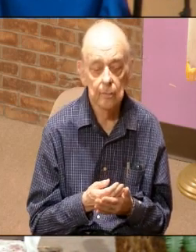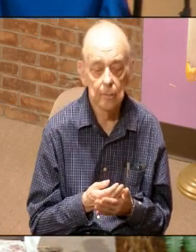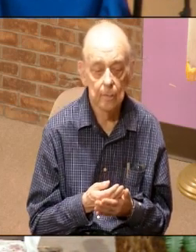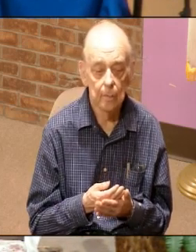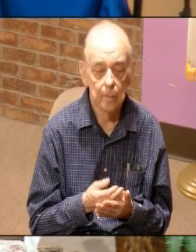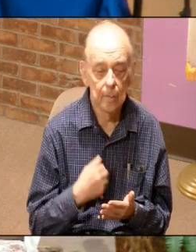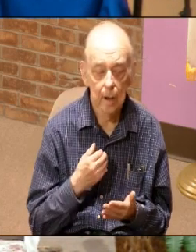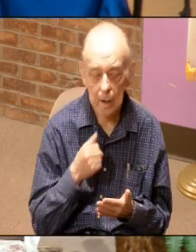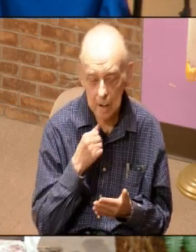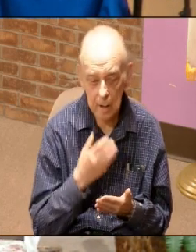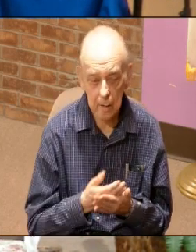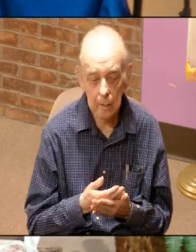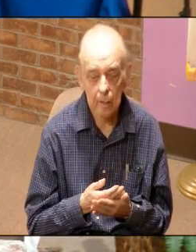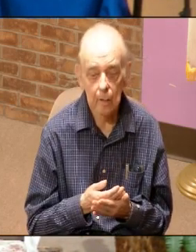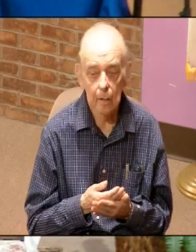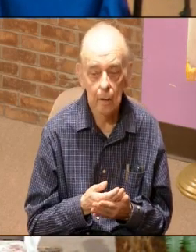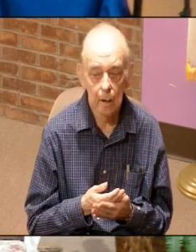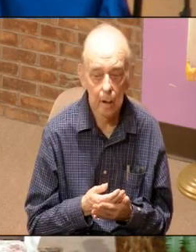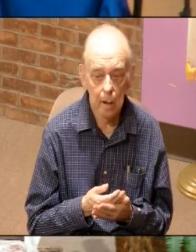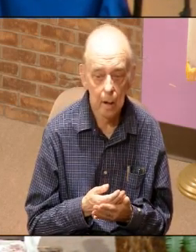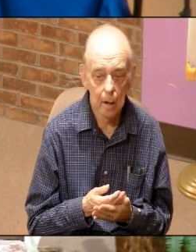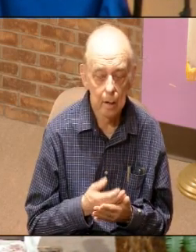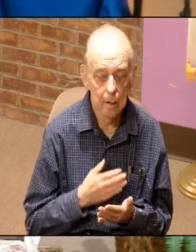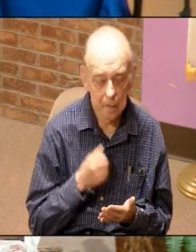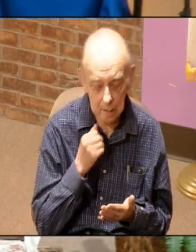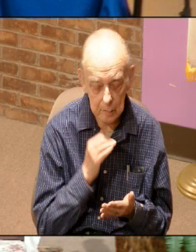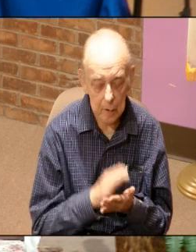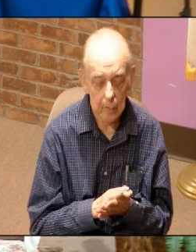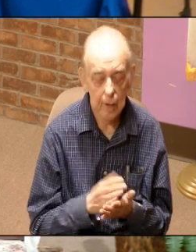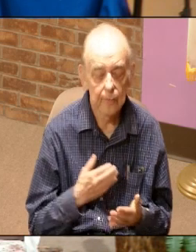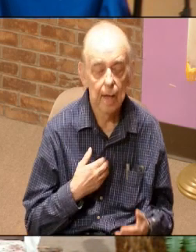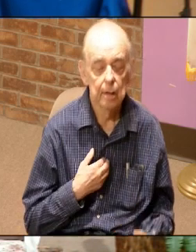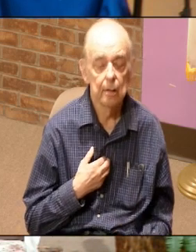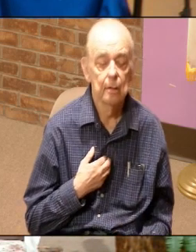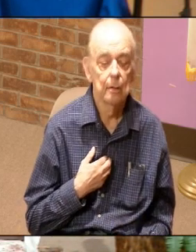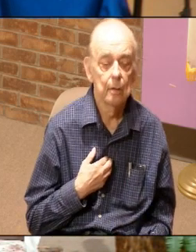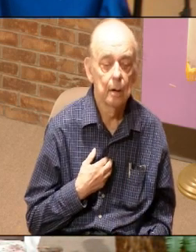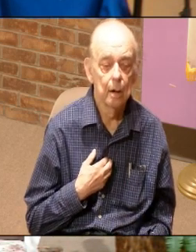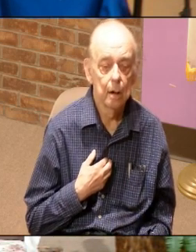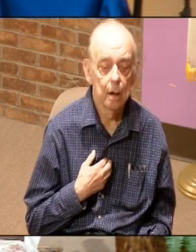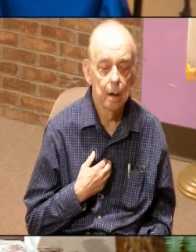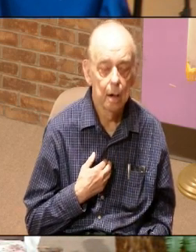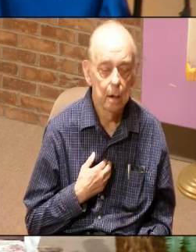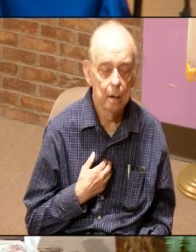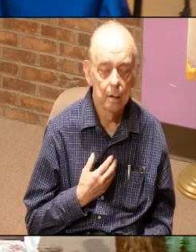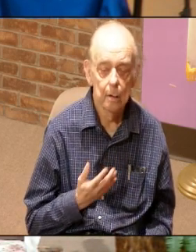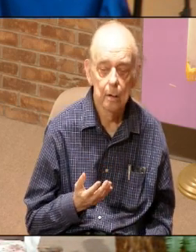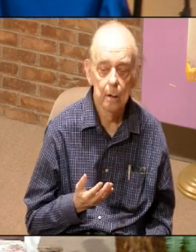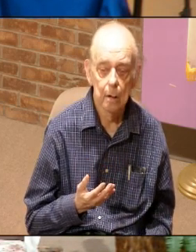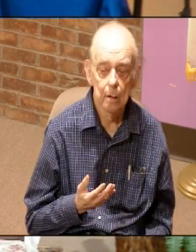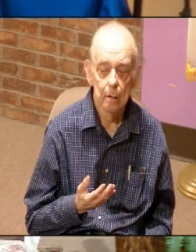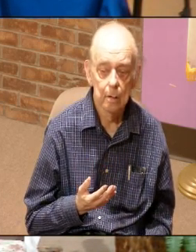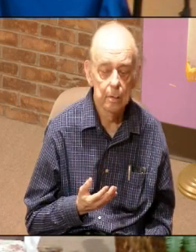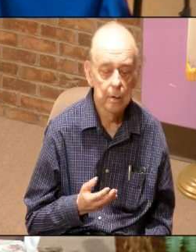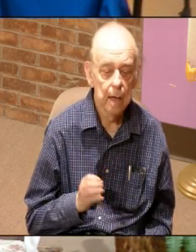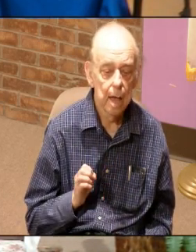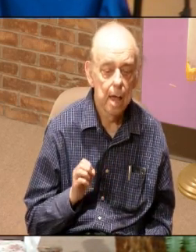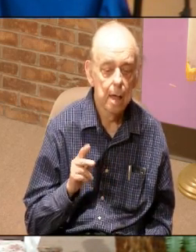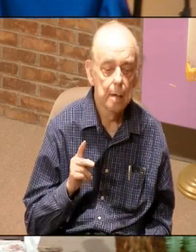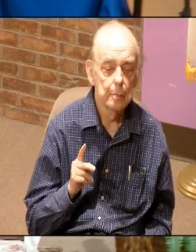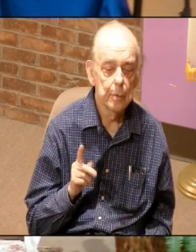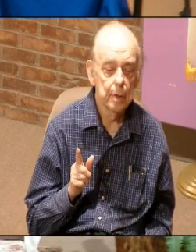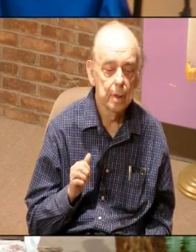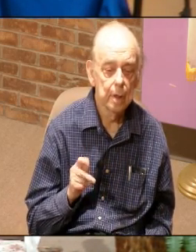Our daughter, my wife has a, it's called juvenile myoclonic epilepsy, which is